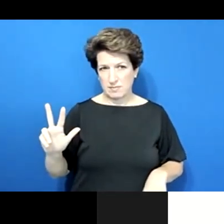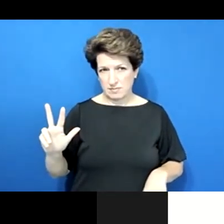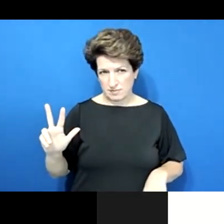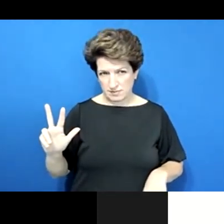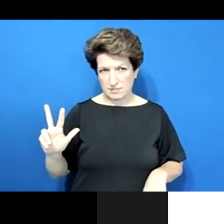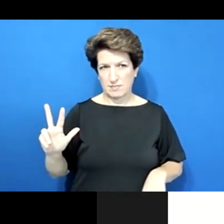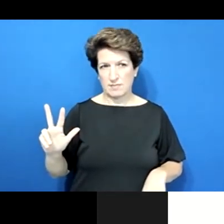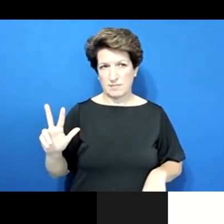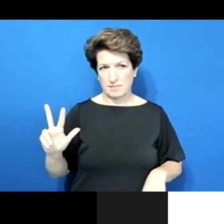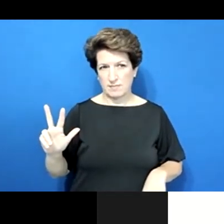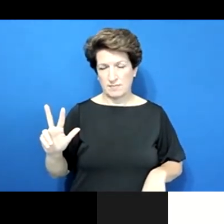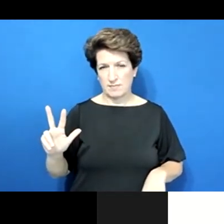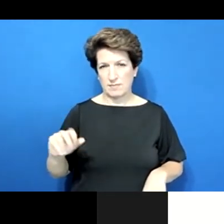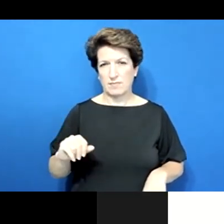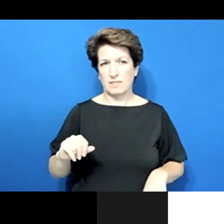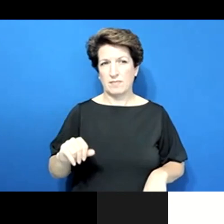943. Yep,